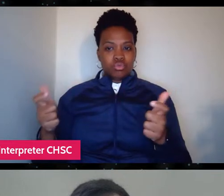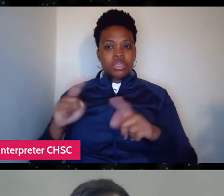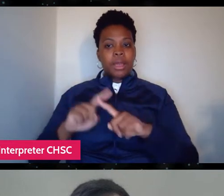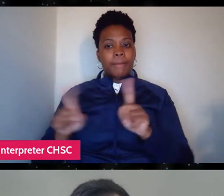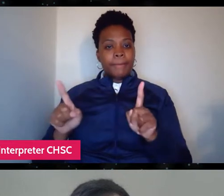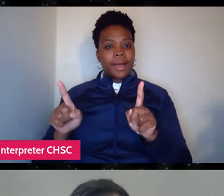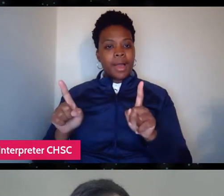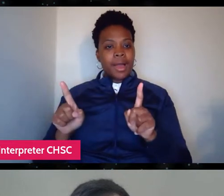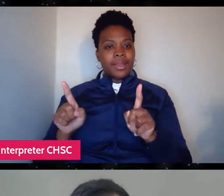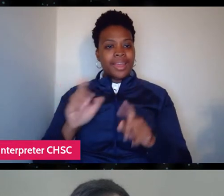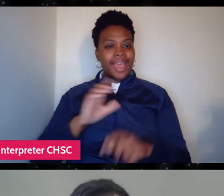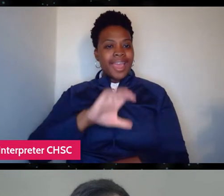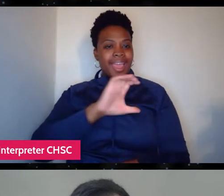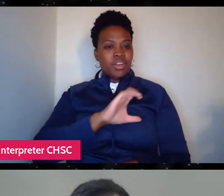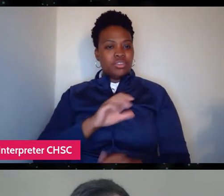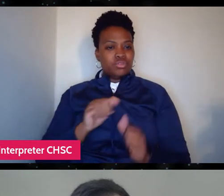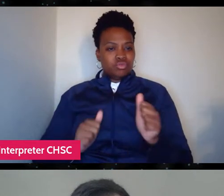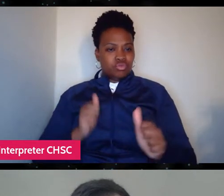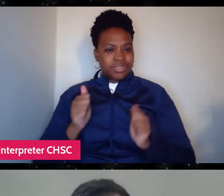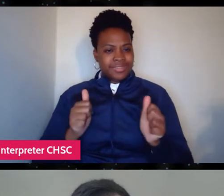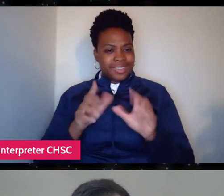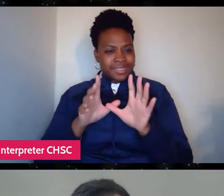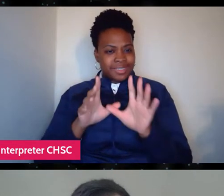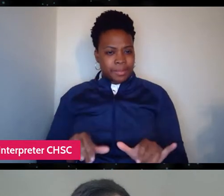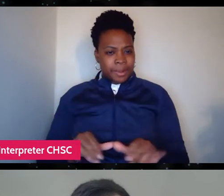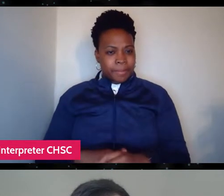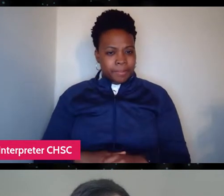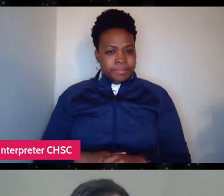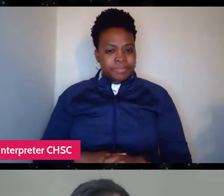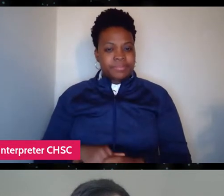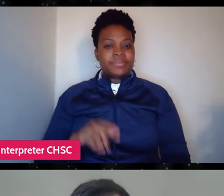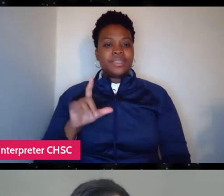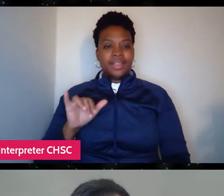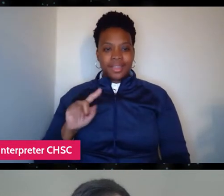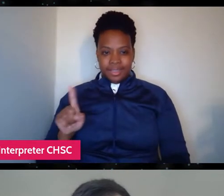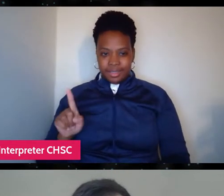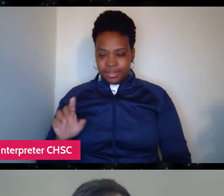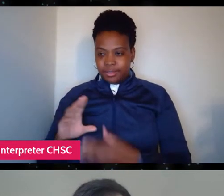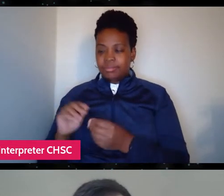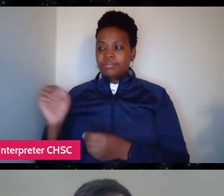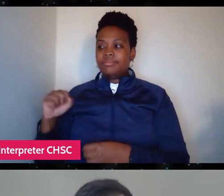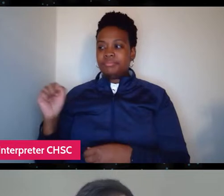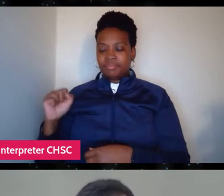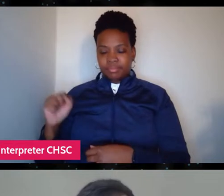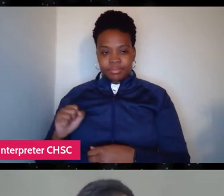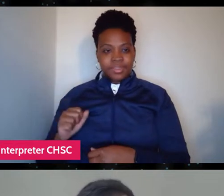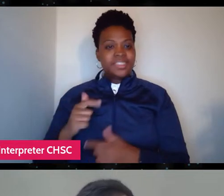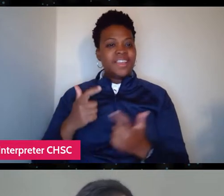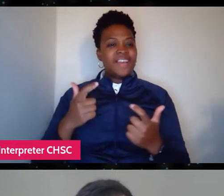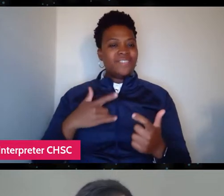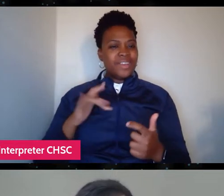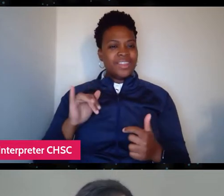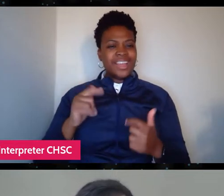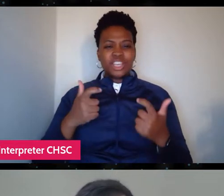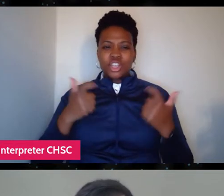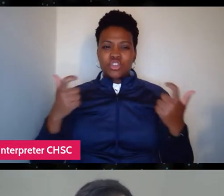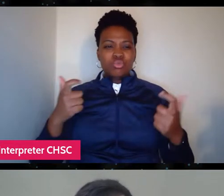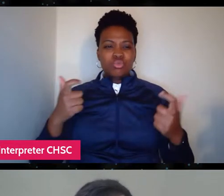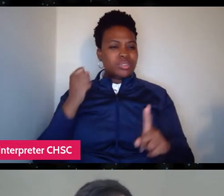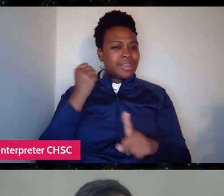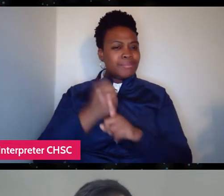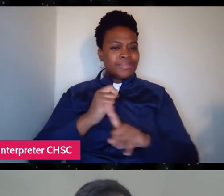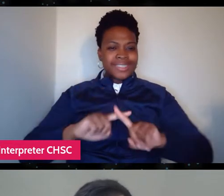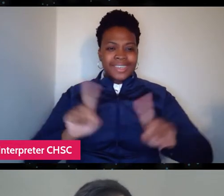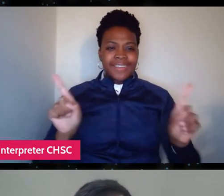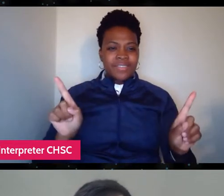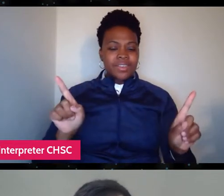was so character driven at the same time. Yes. And I feel like that made a huge difference. You know, okay, like, here's this